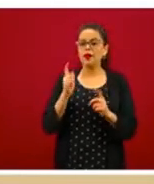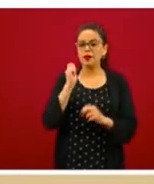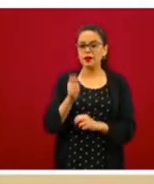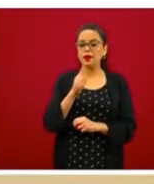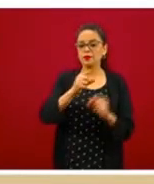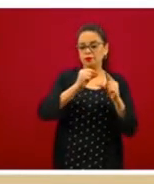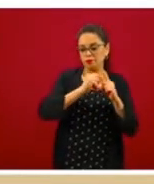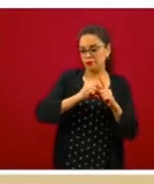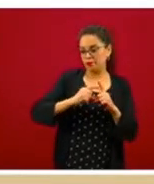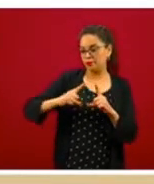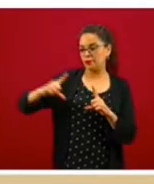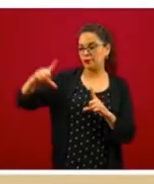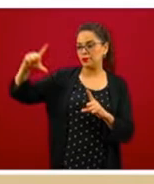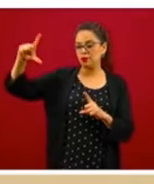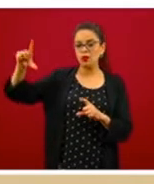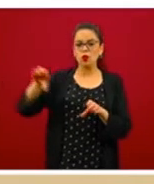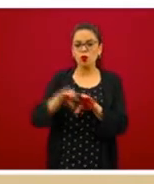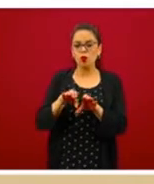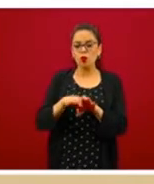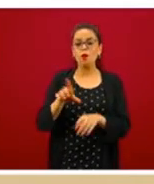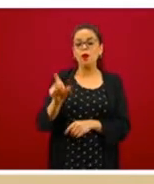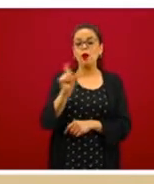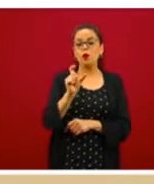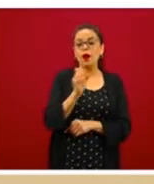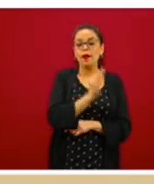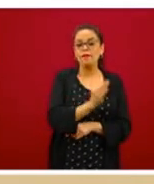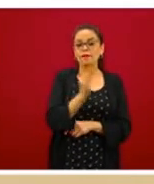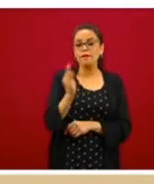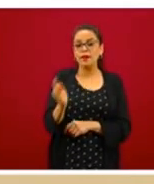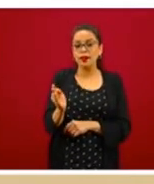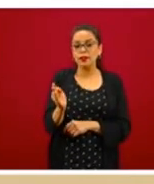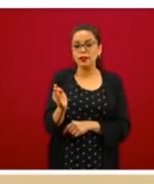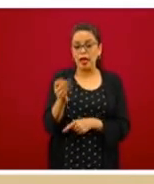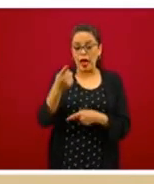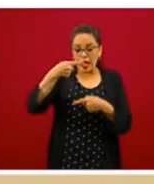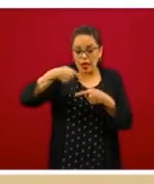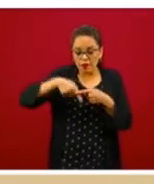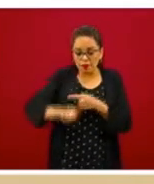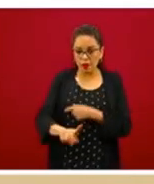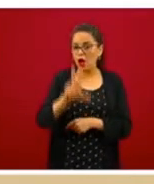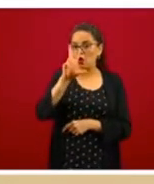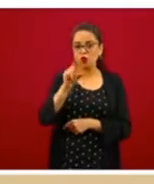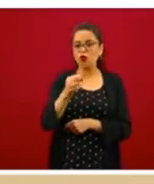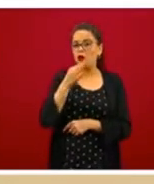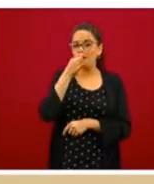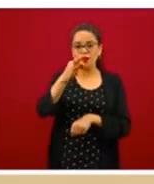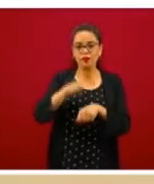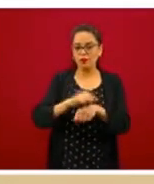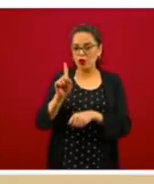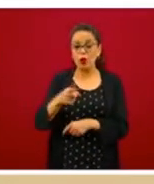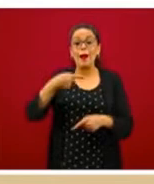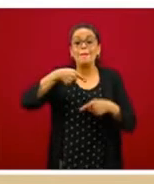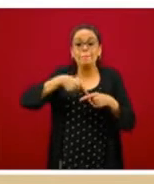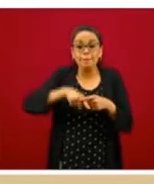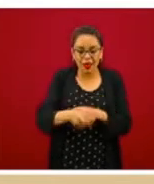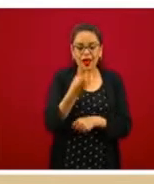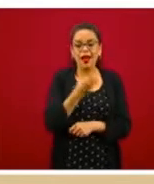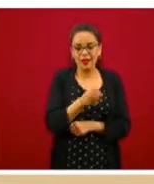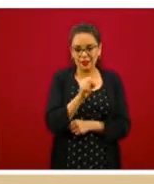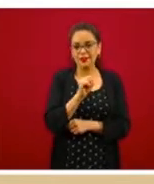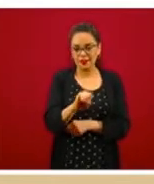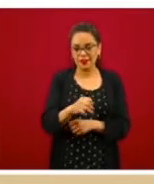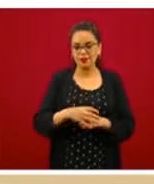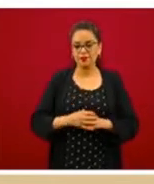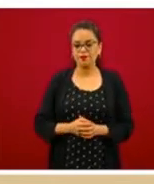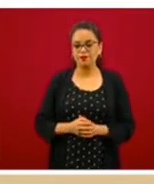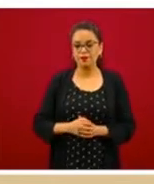This is the suspected death cases. Same thing. We have a yellow bar. The rest